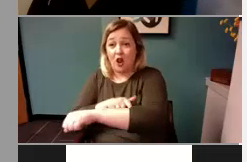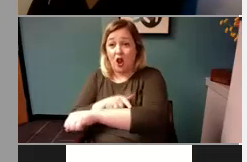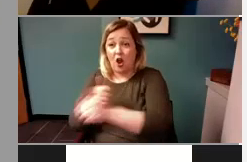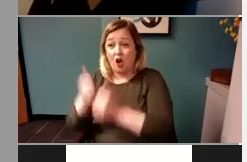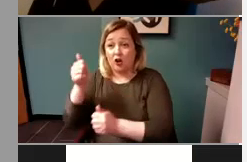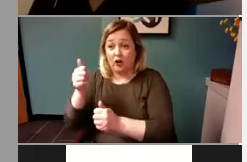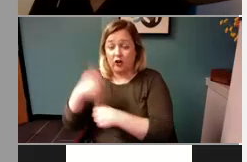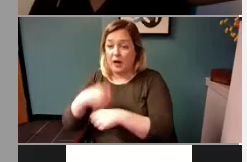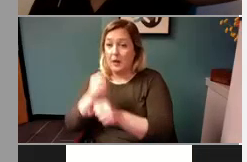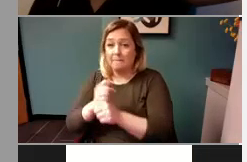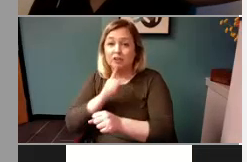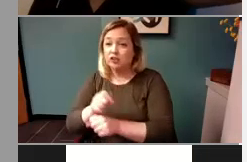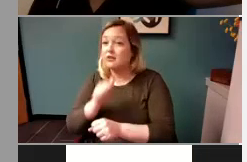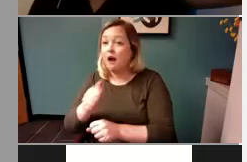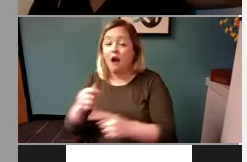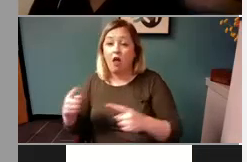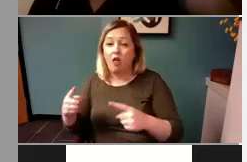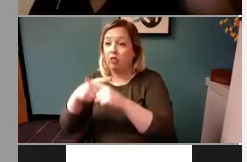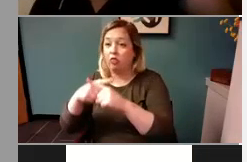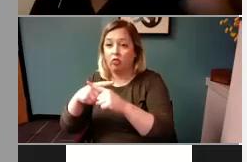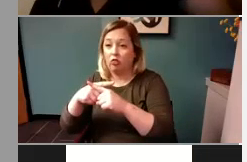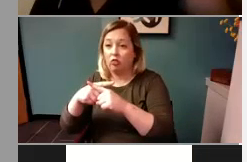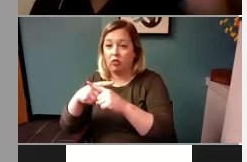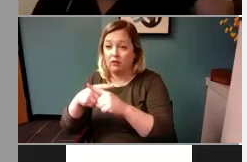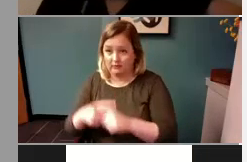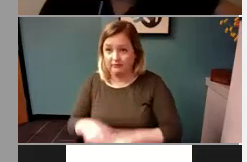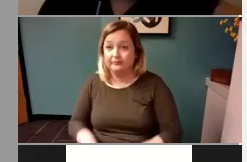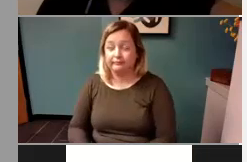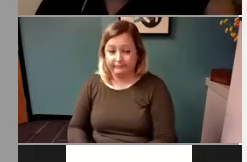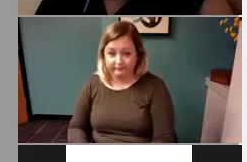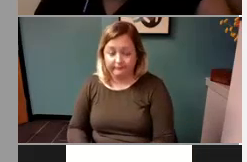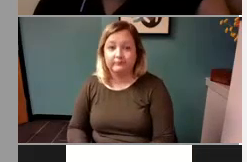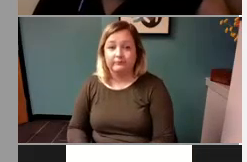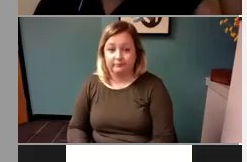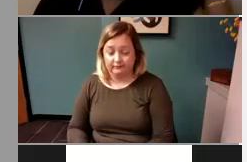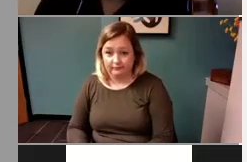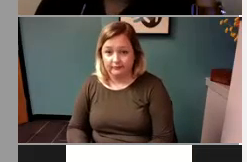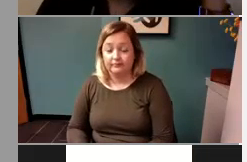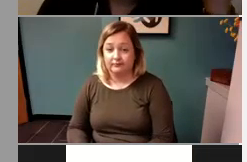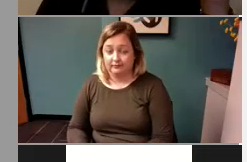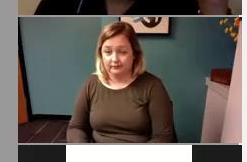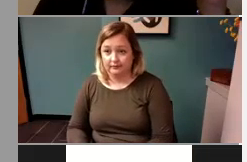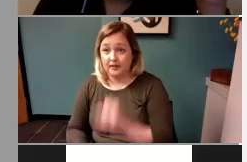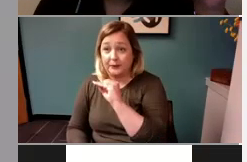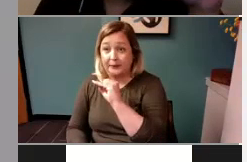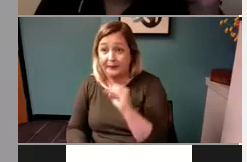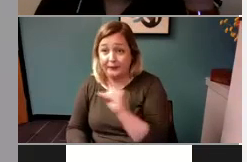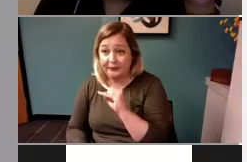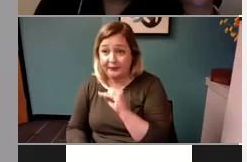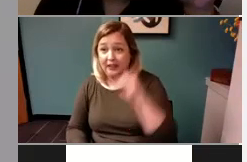does not overlap 7 and 6. Exactly, right? You are correct, Aman, as well. And Brian.